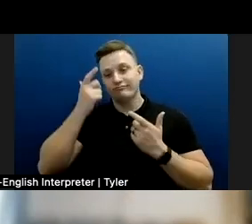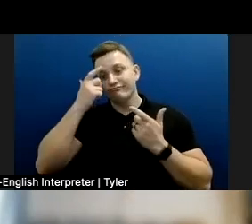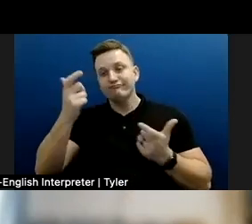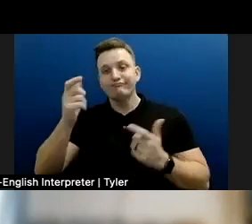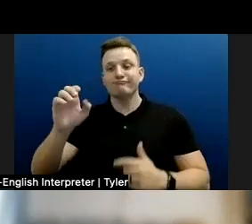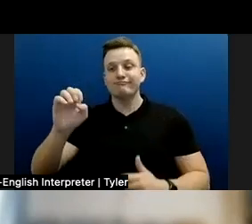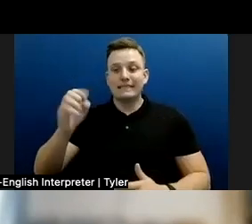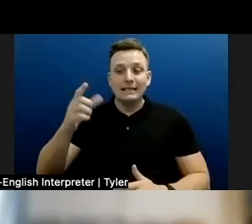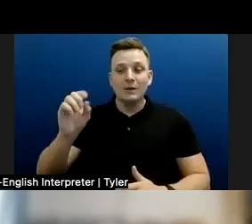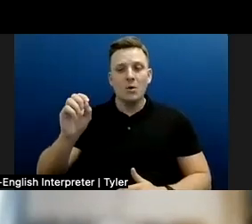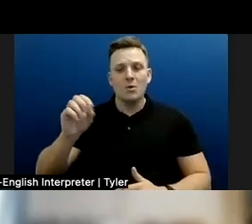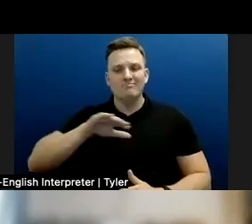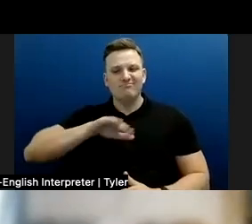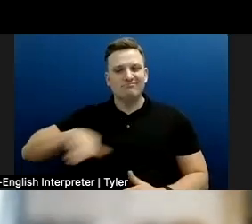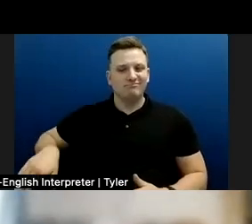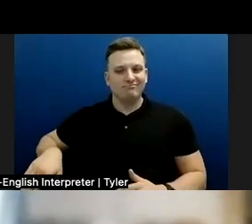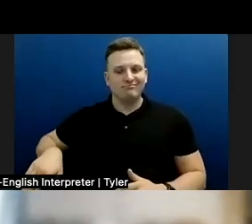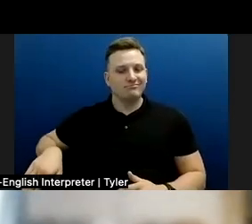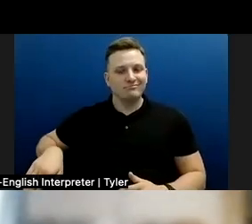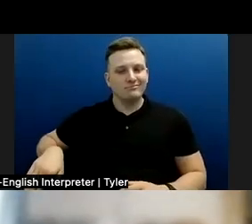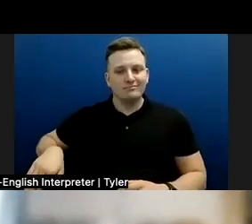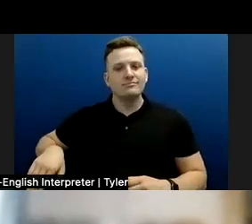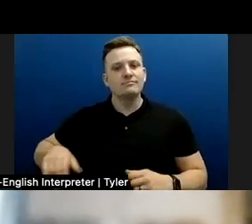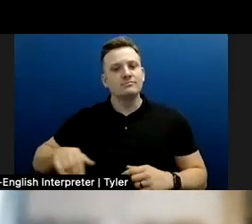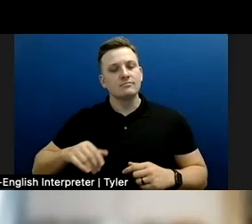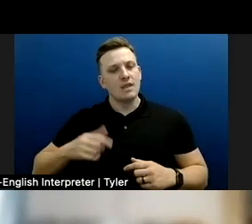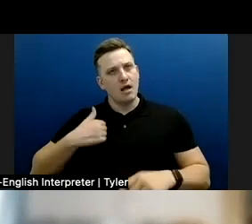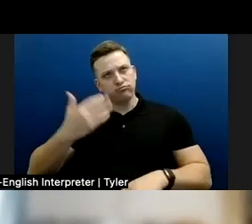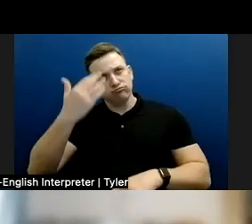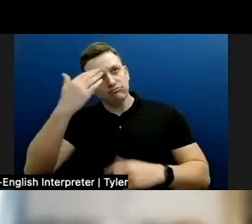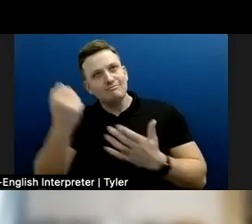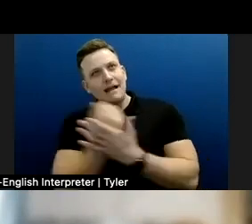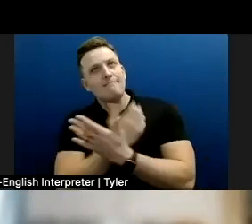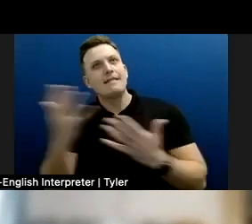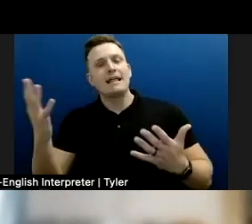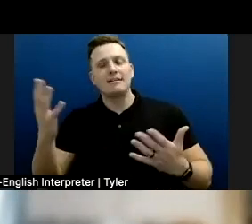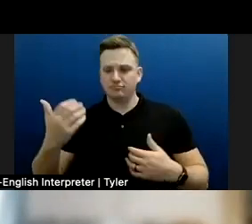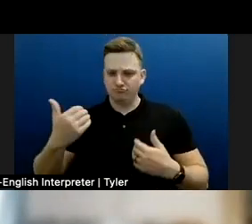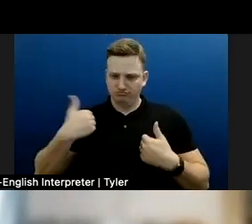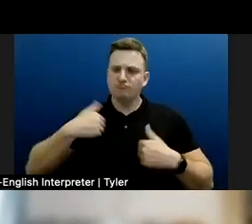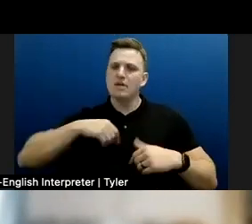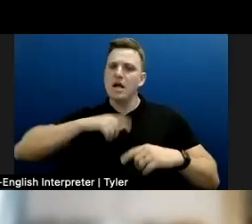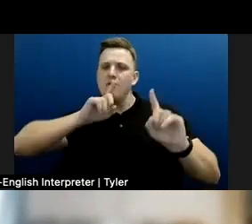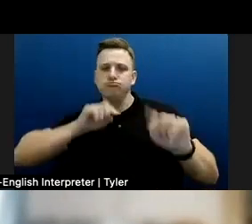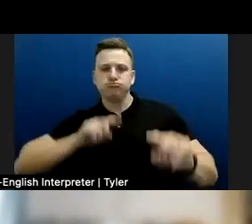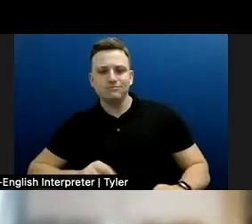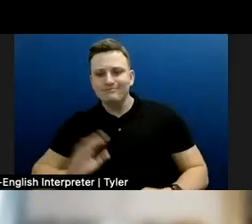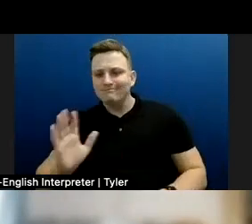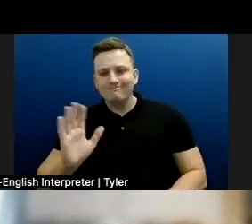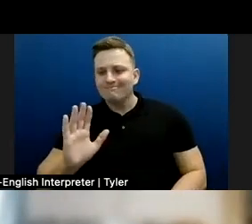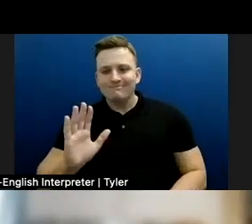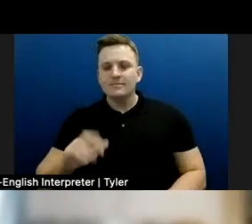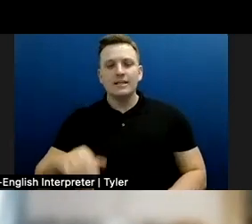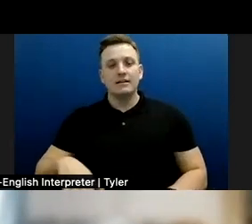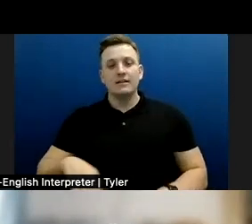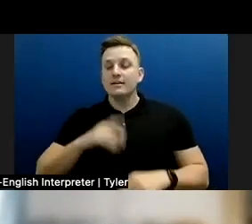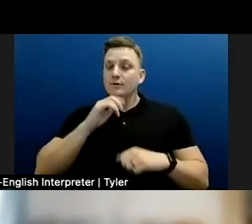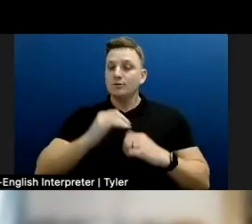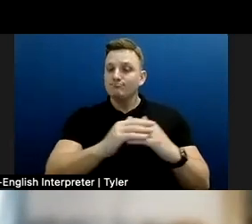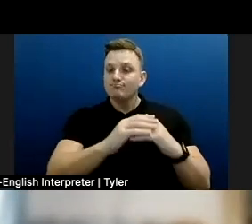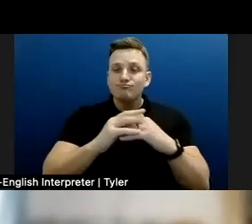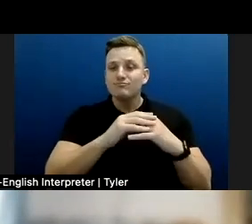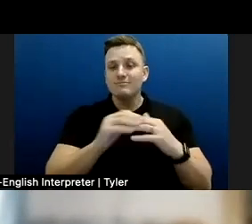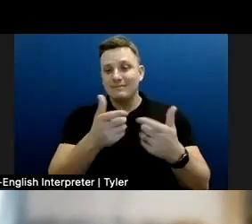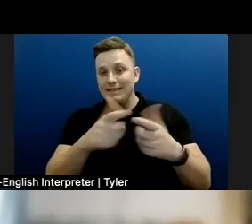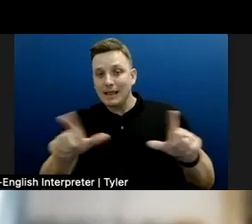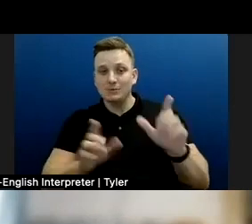and that sense that we know all the answers and we have all the answers, because when it comes to developing a tactile language,